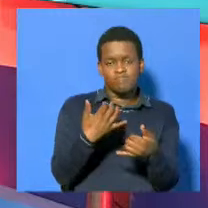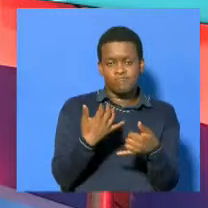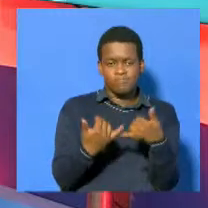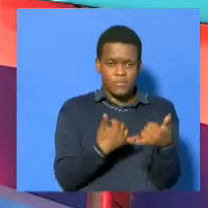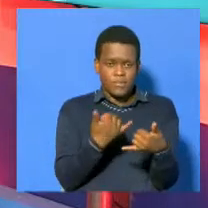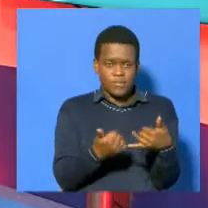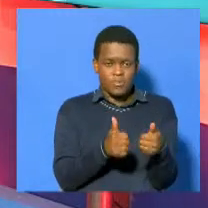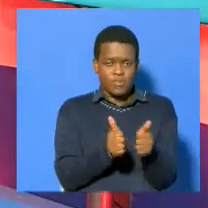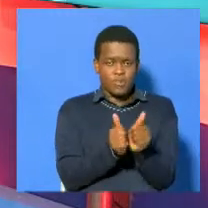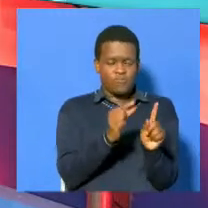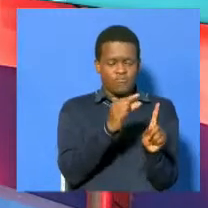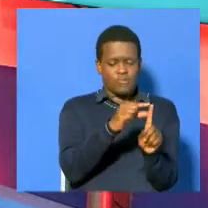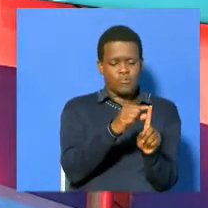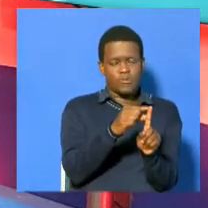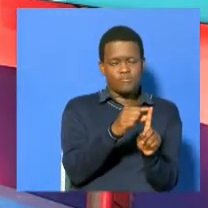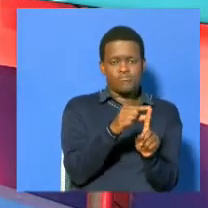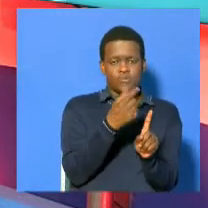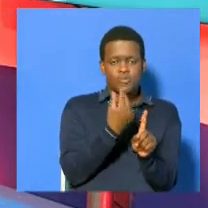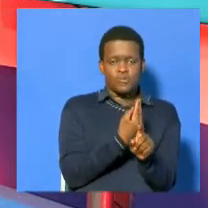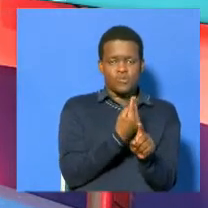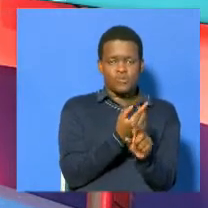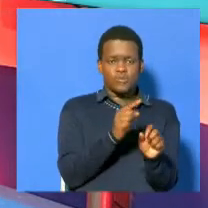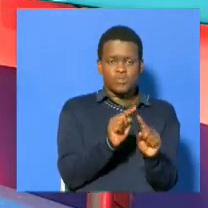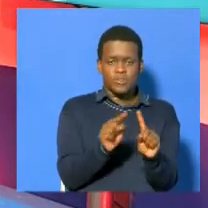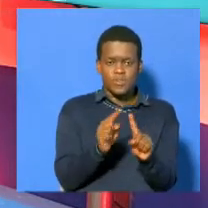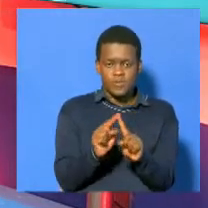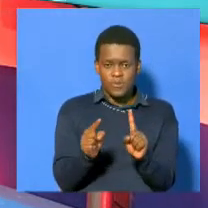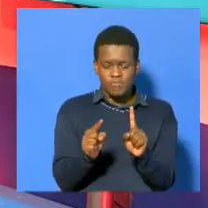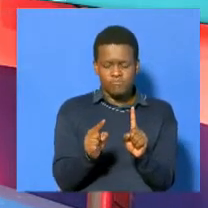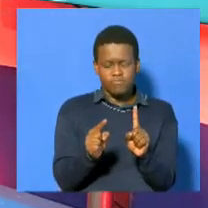Yeah, I suppose. I suppose you can say that.